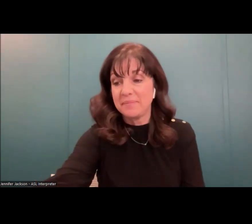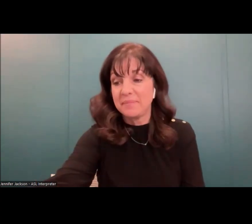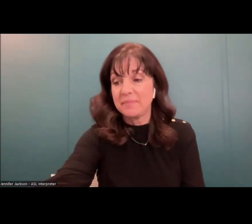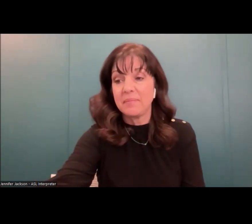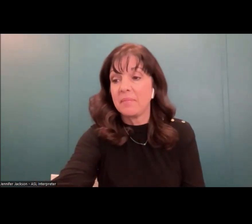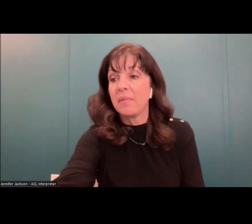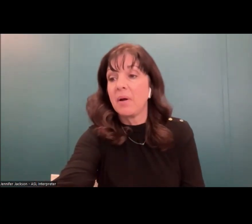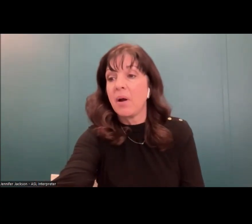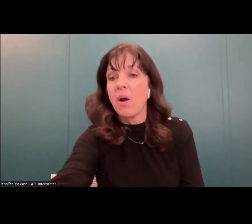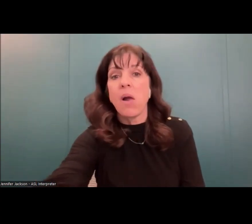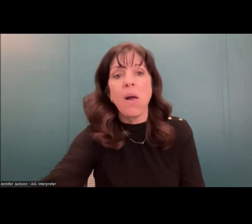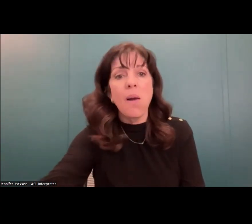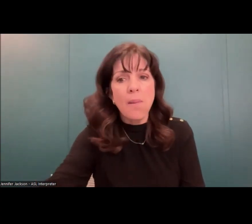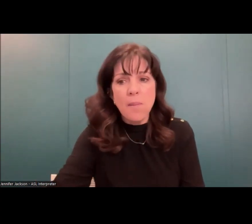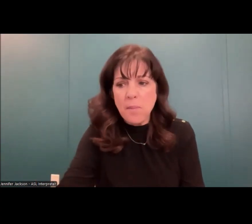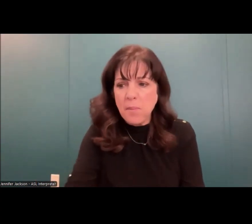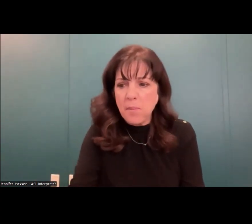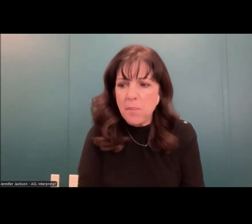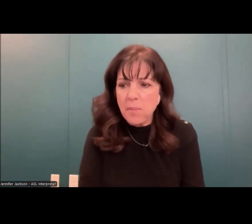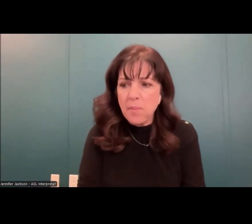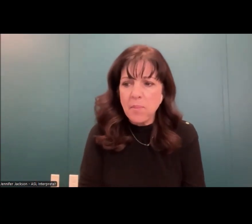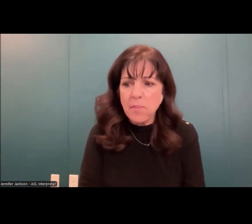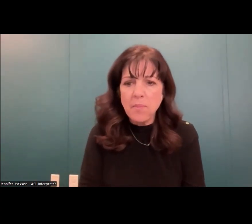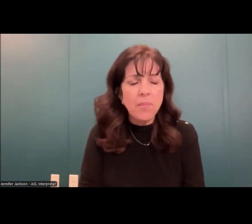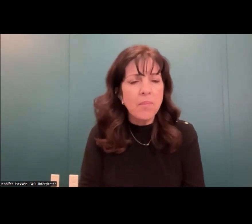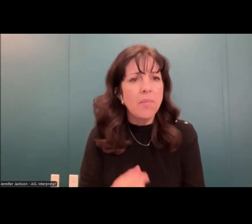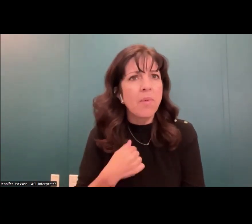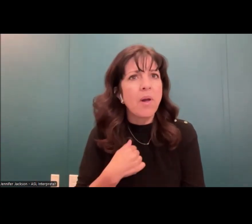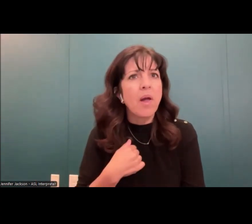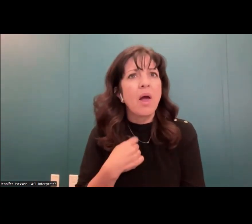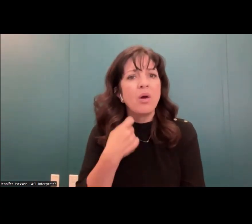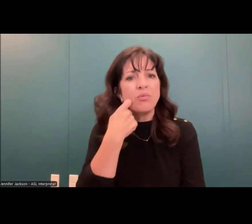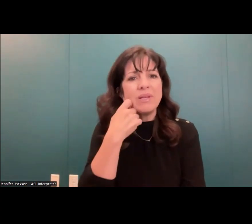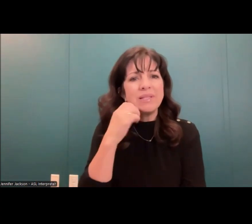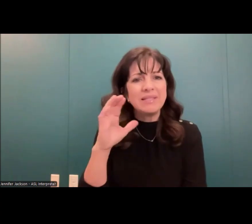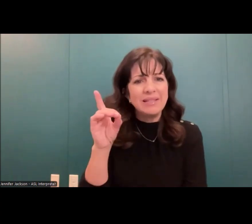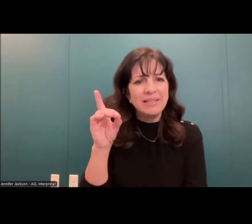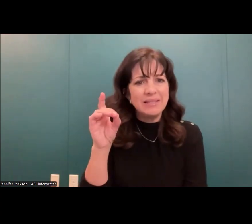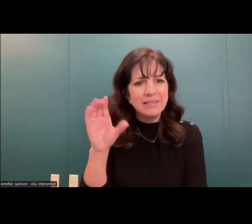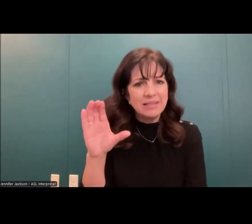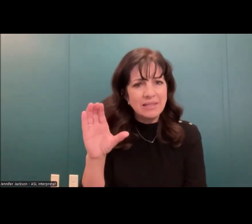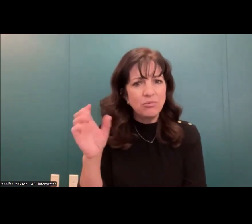Mm-hmm. Oh, yes. Feeling recent CDC recommendations.